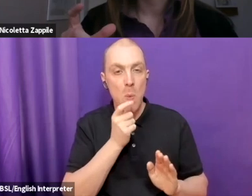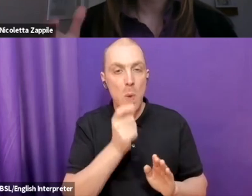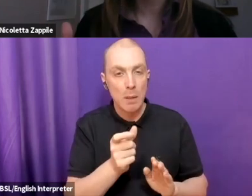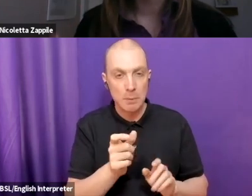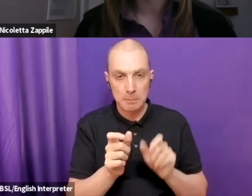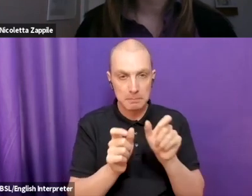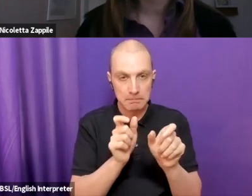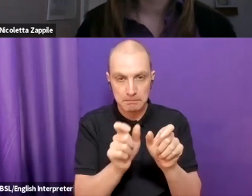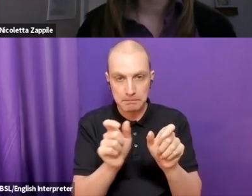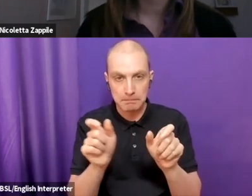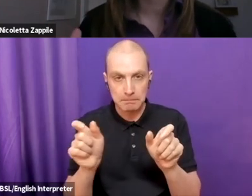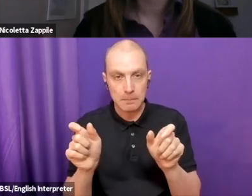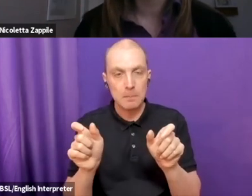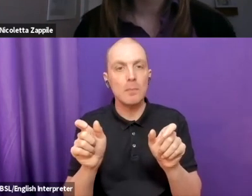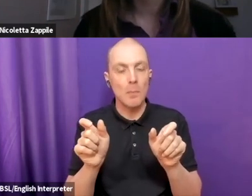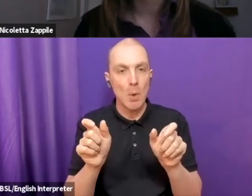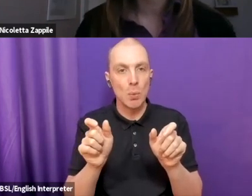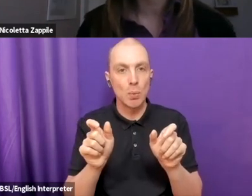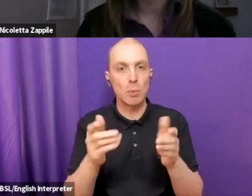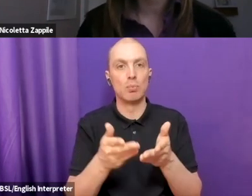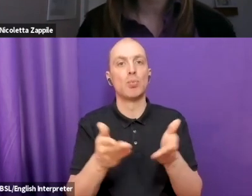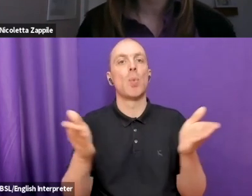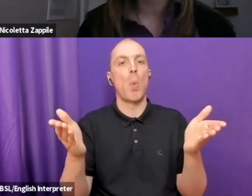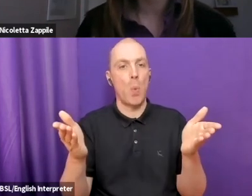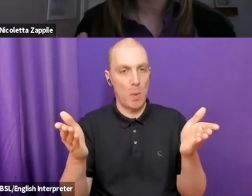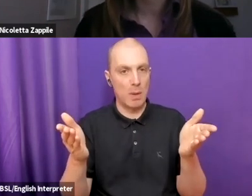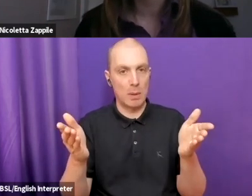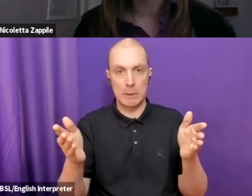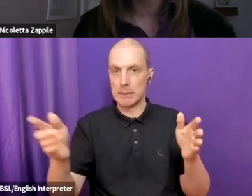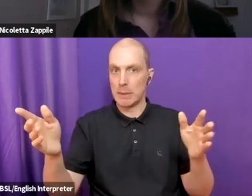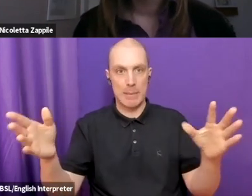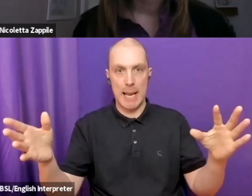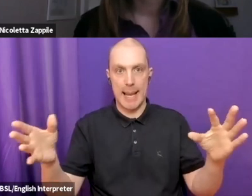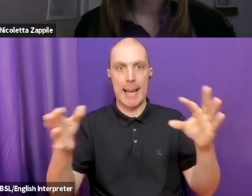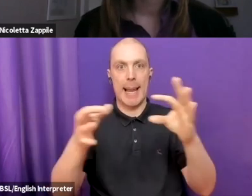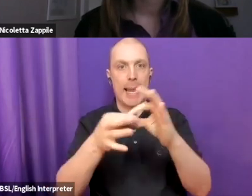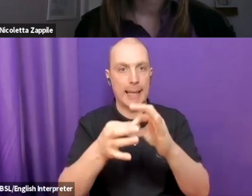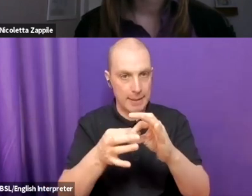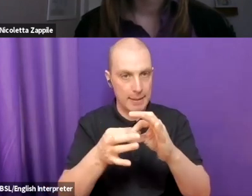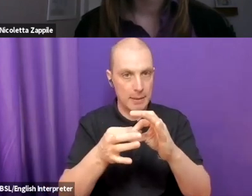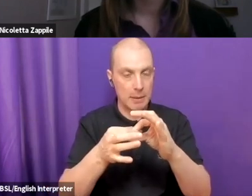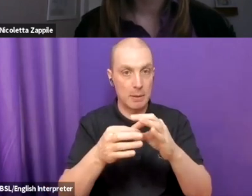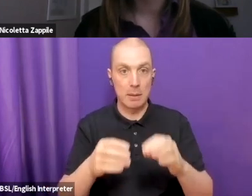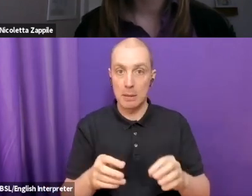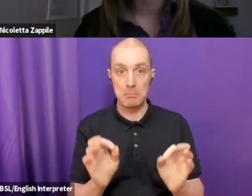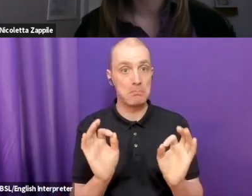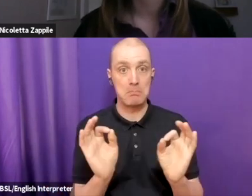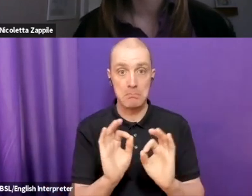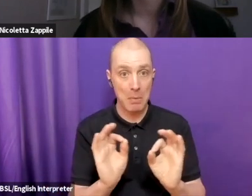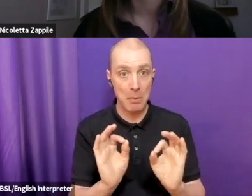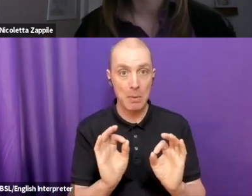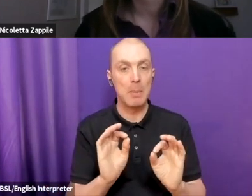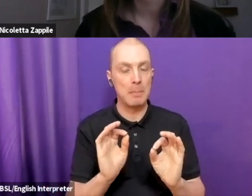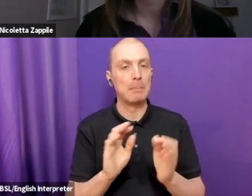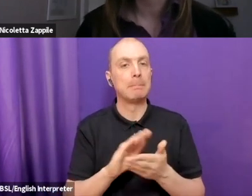say, link, because it's not automatic. And so it's true that if it's not done, it makes the process a bit